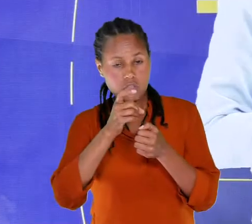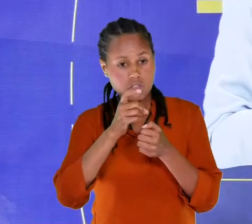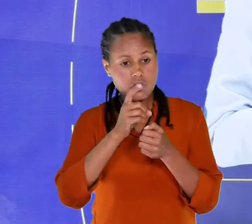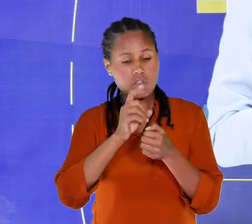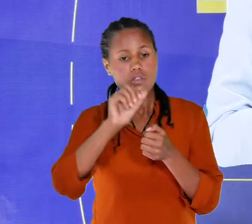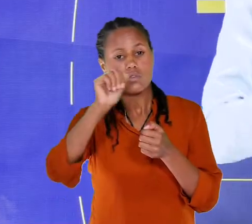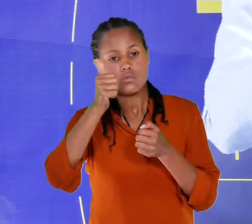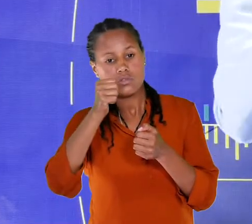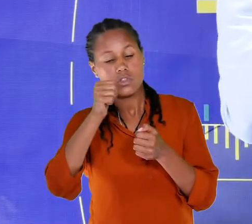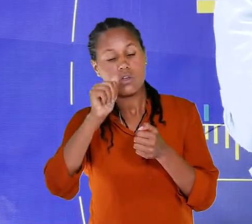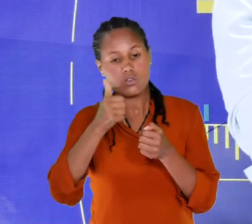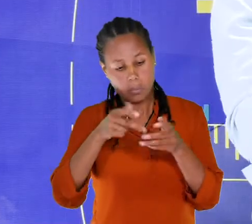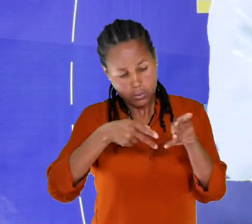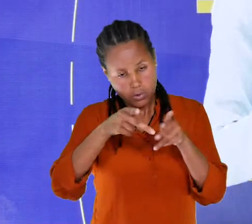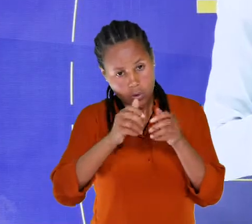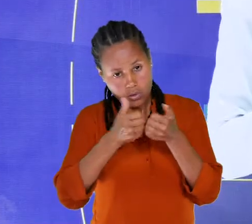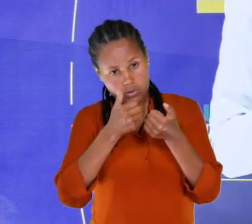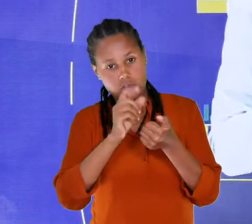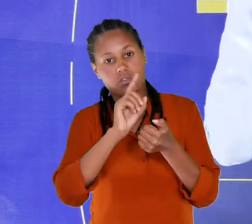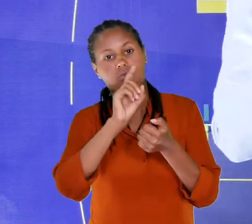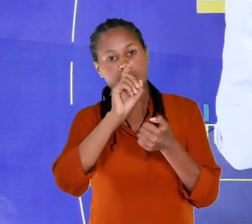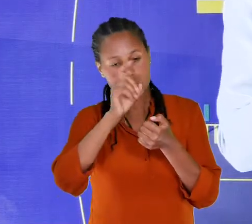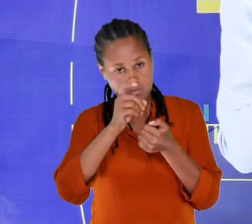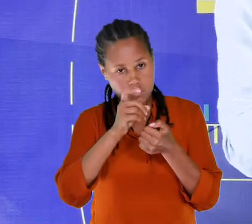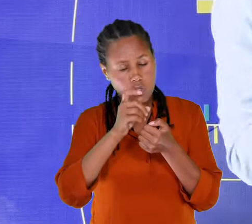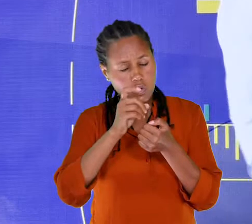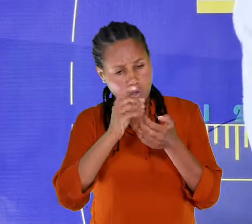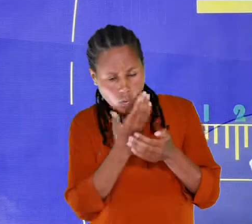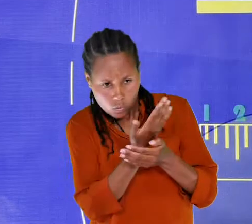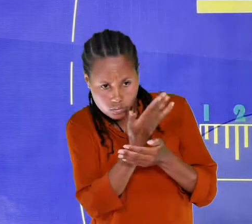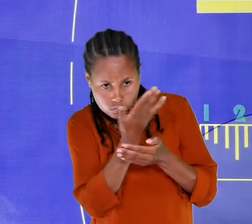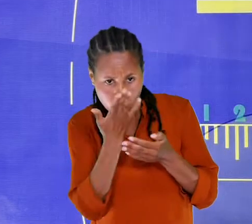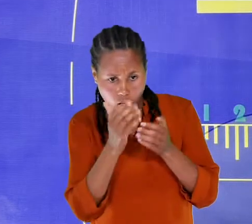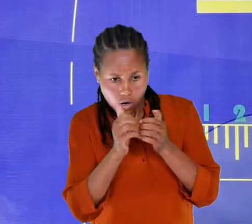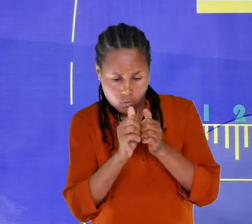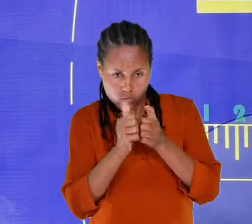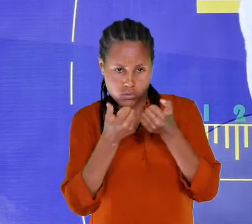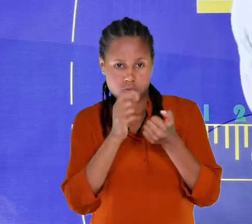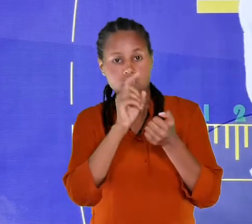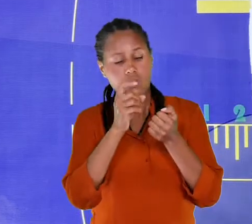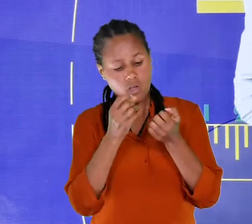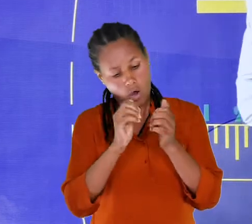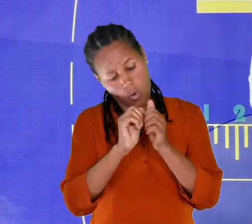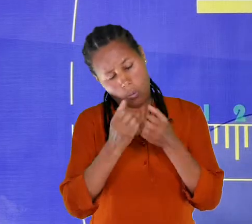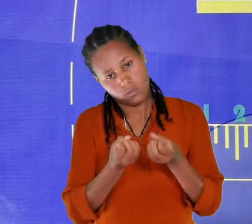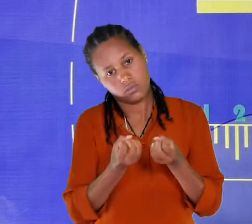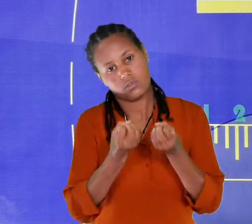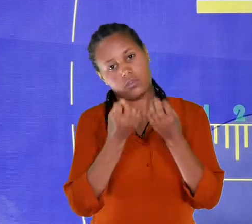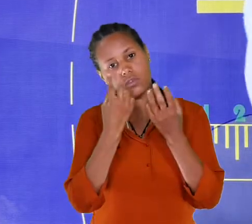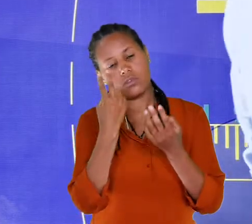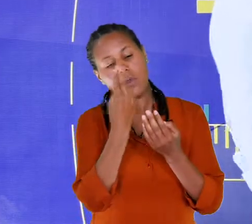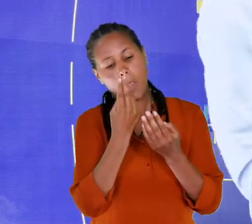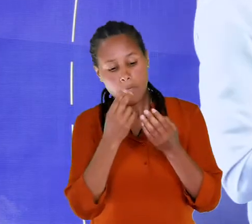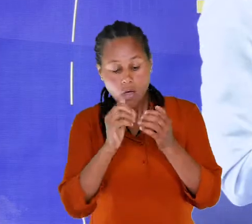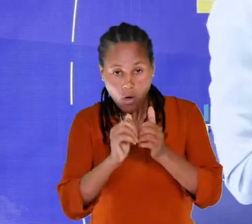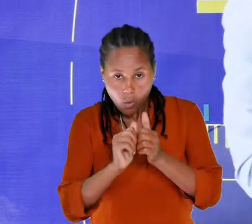somebody or about something, you can use how many. Here, how many